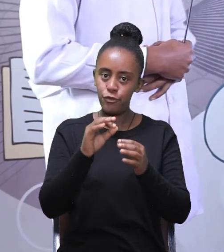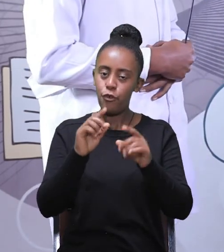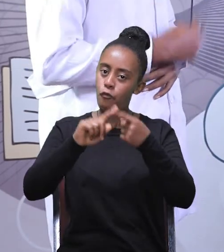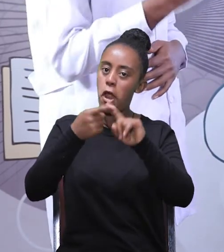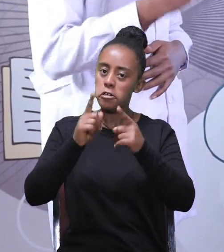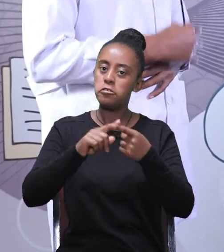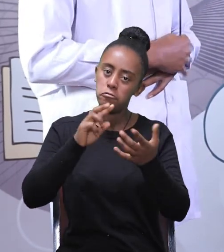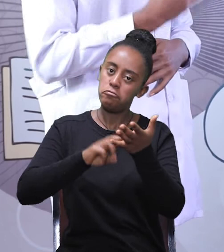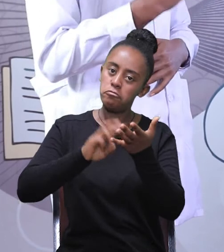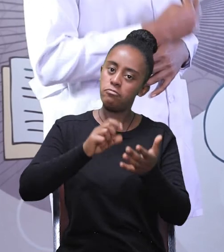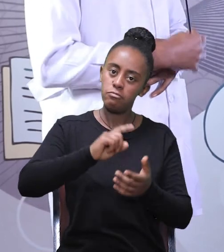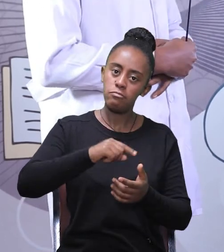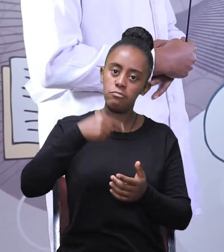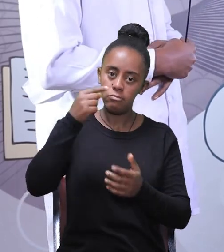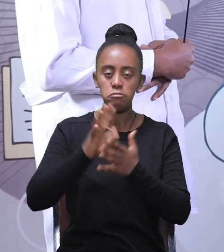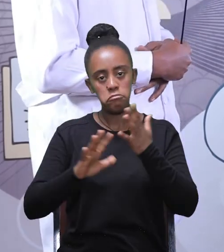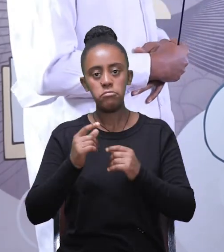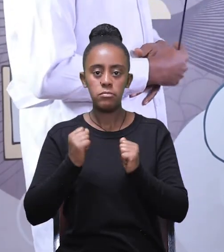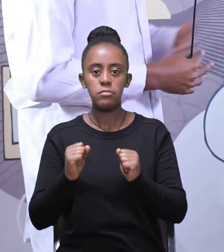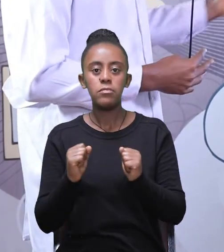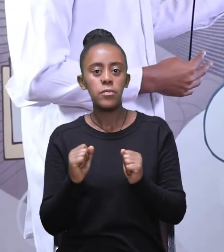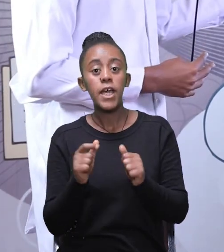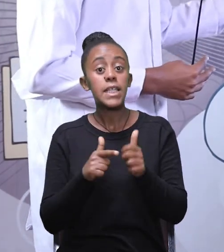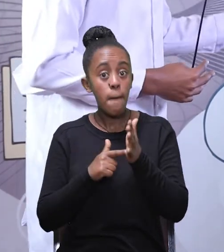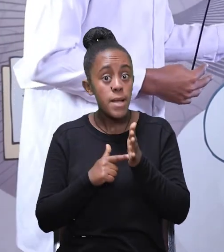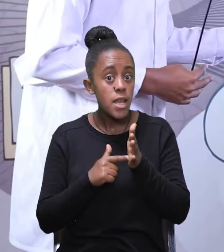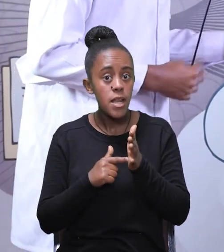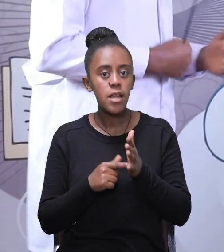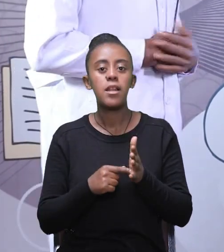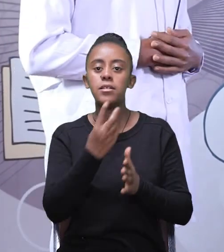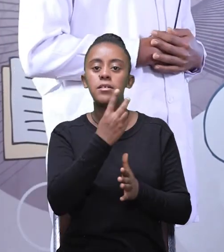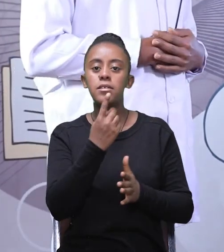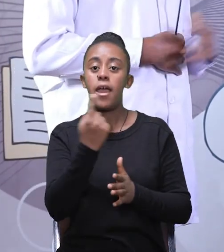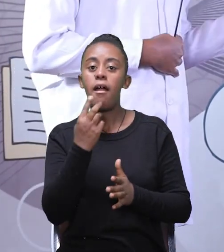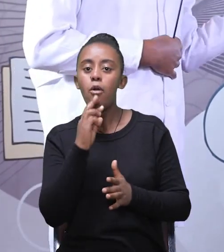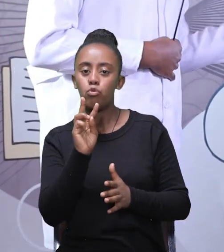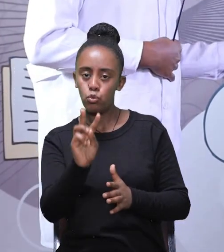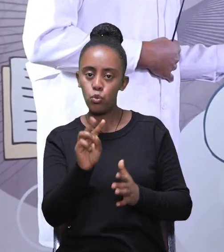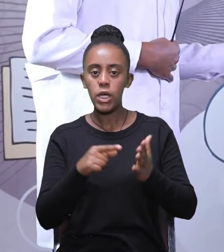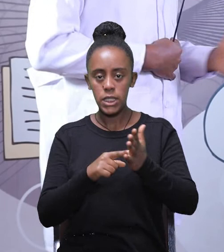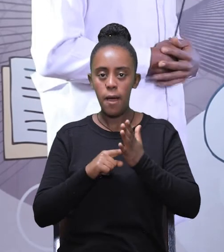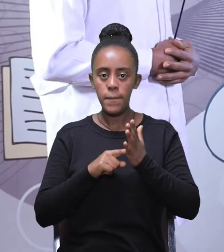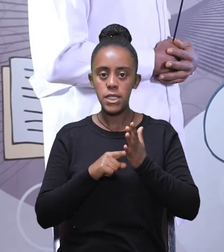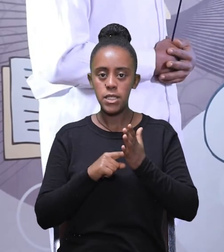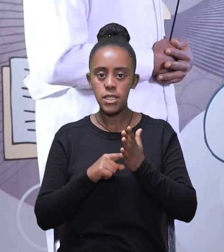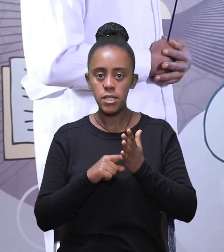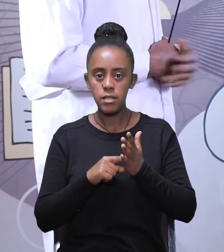friends. Example. Let me give you example first of all. There are 2 examples here. There are 2 examples